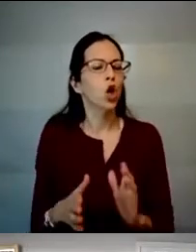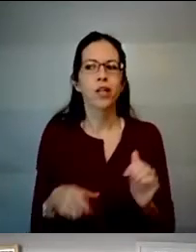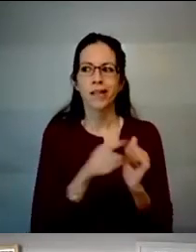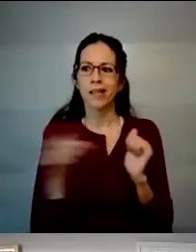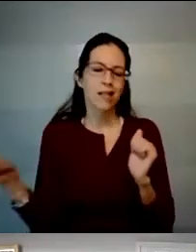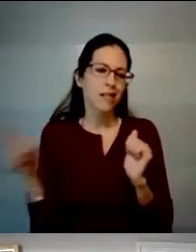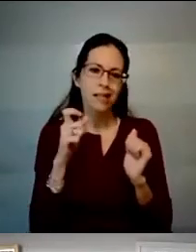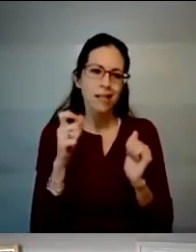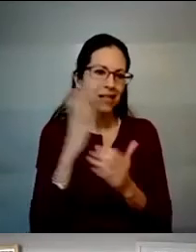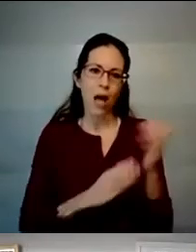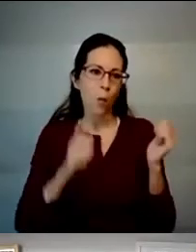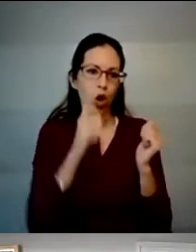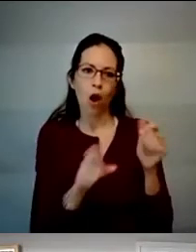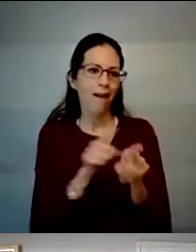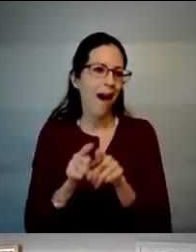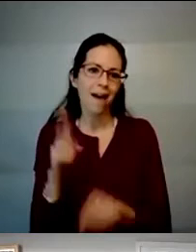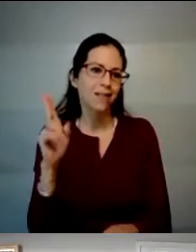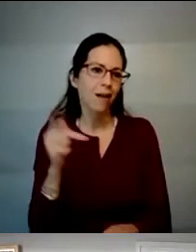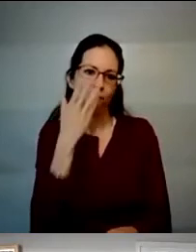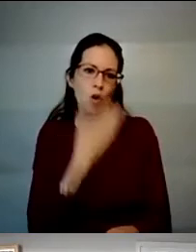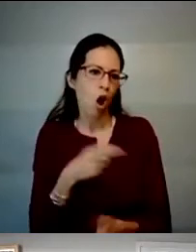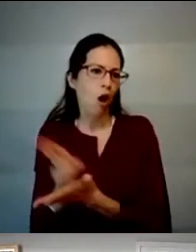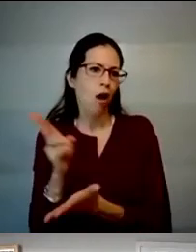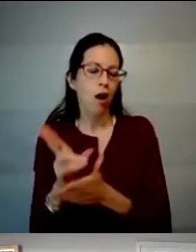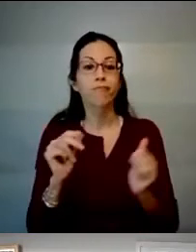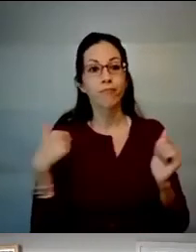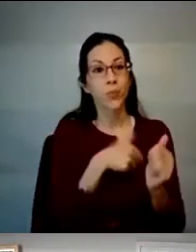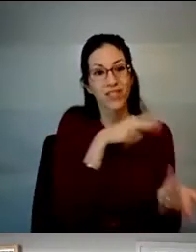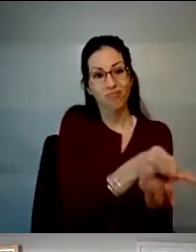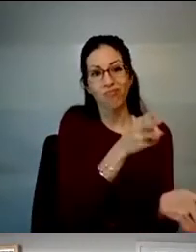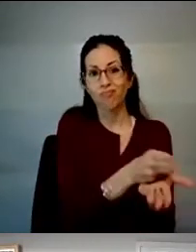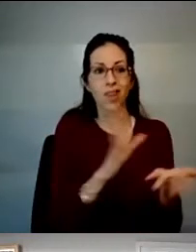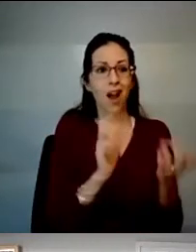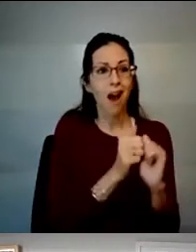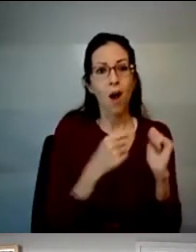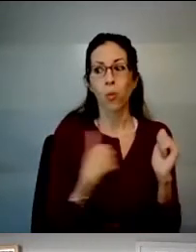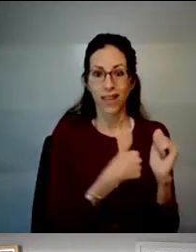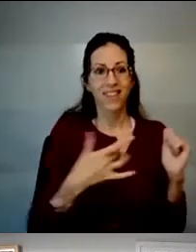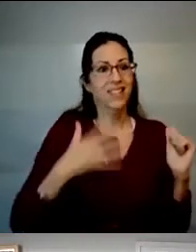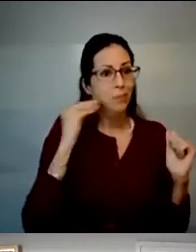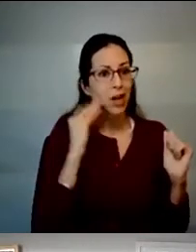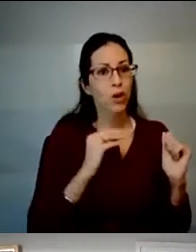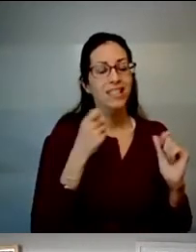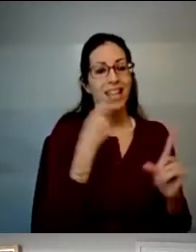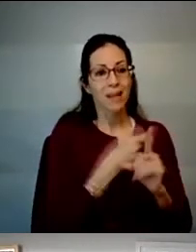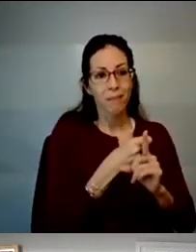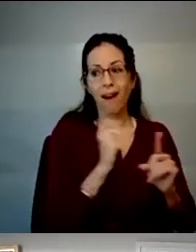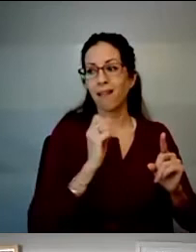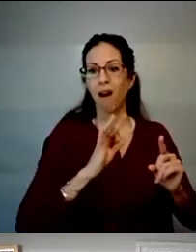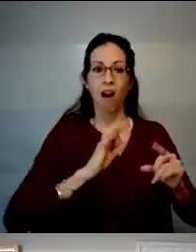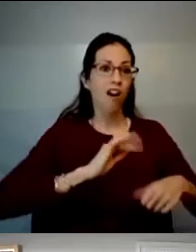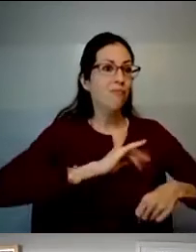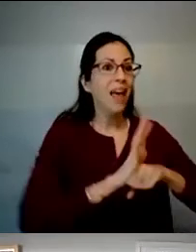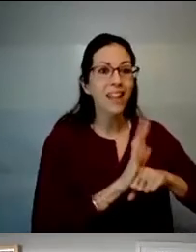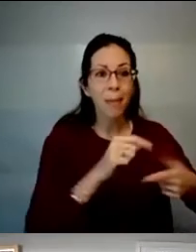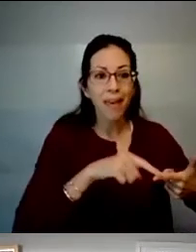We were pretty upfront, like, this is how we're being directly impacted, not just from the pandemic, but also this reality that we're all living in, you know,